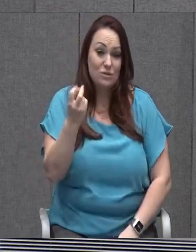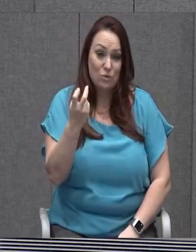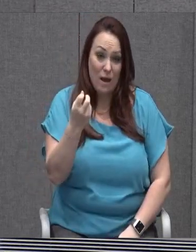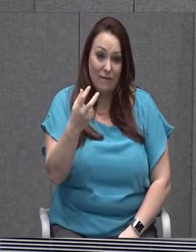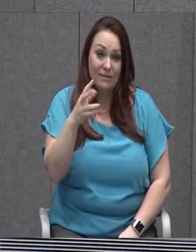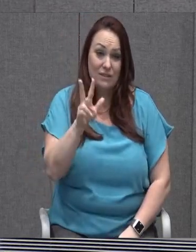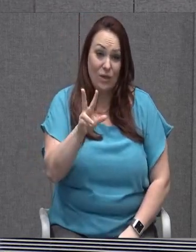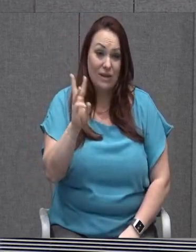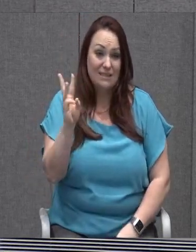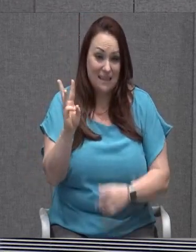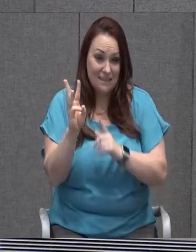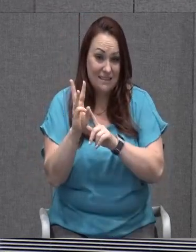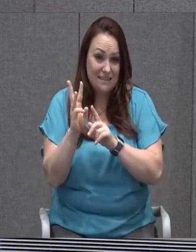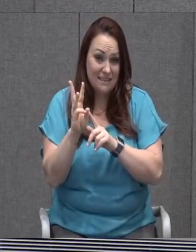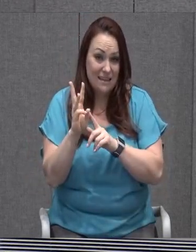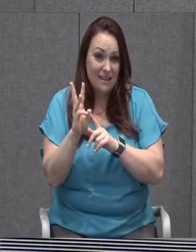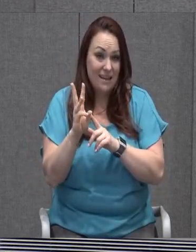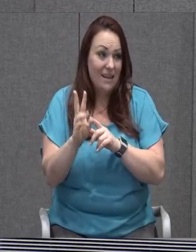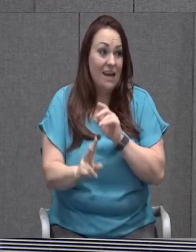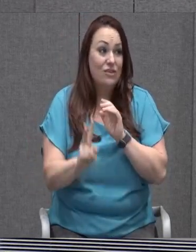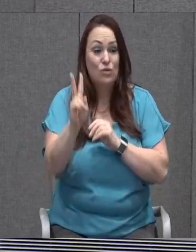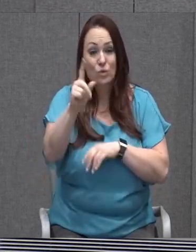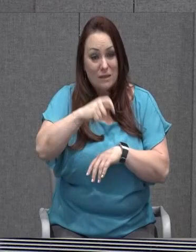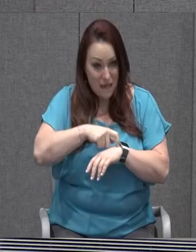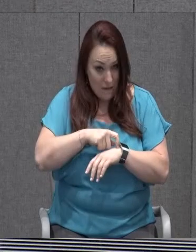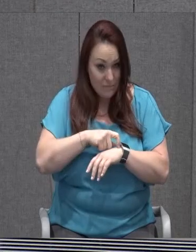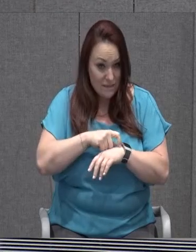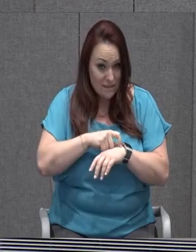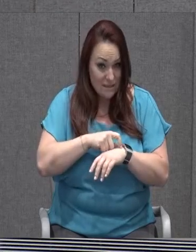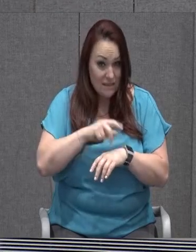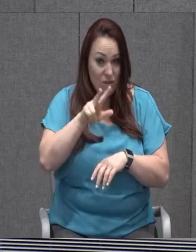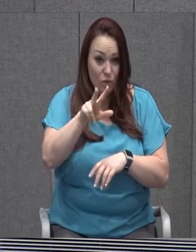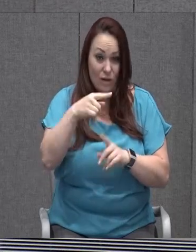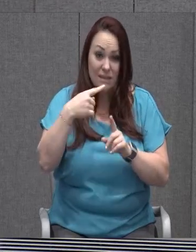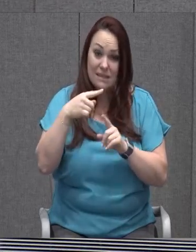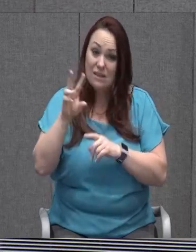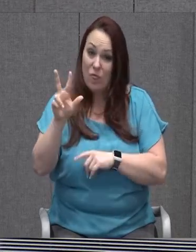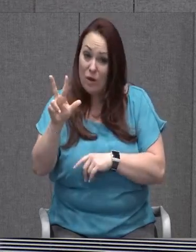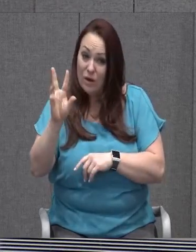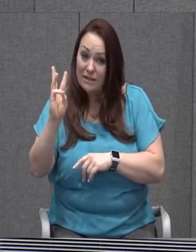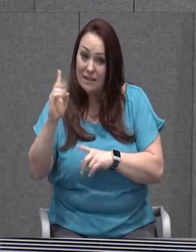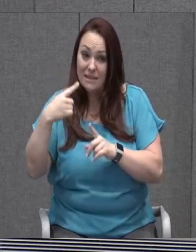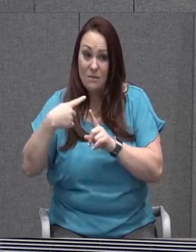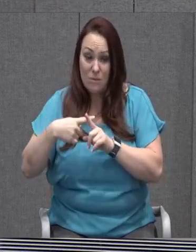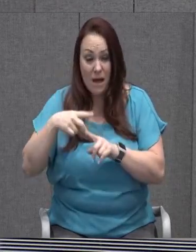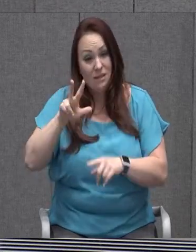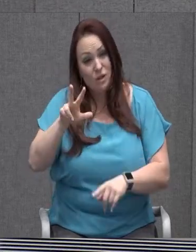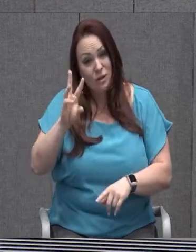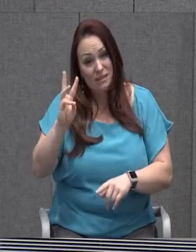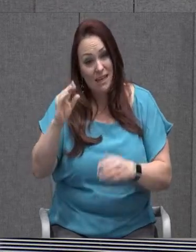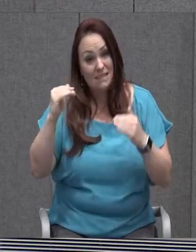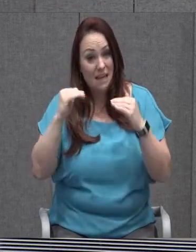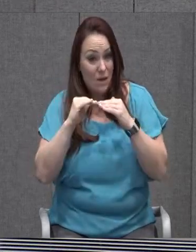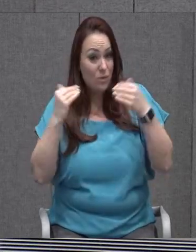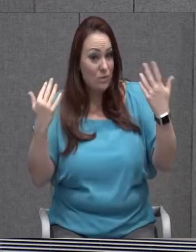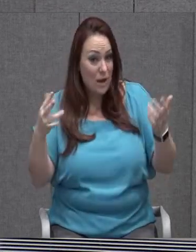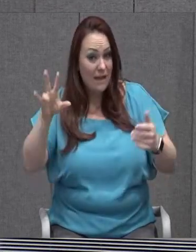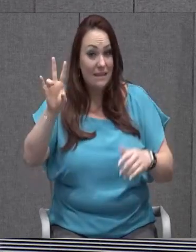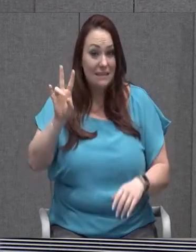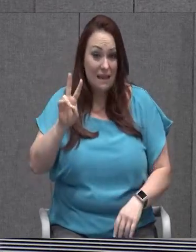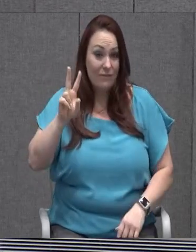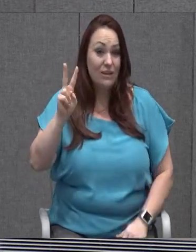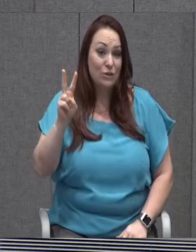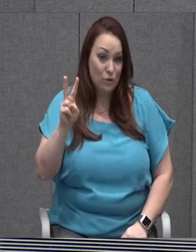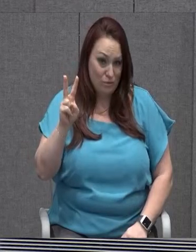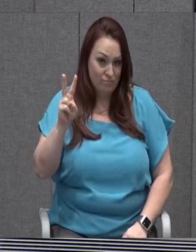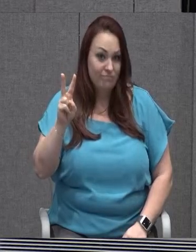That's 36. Very good. And I did that twice. Okay. So 36 plus 36 is 72. Pretty